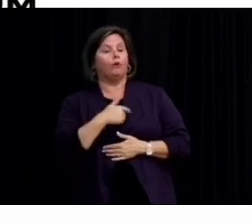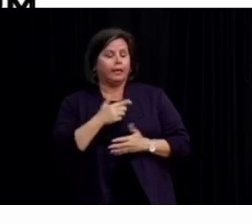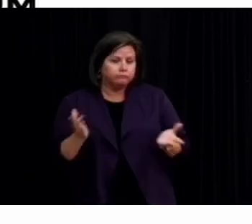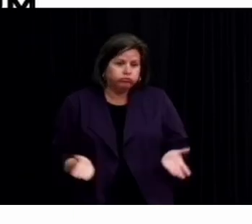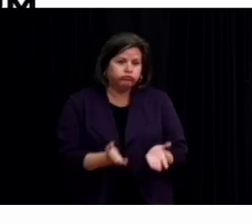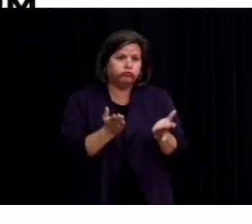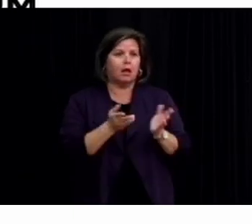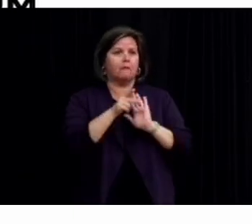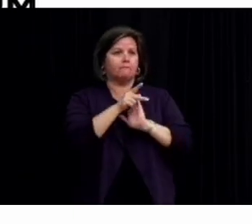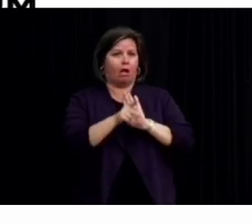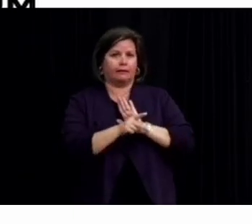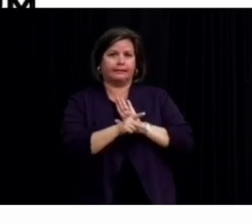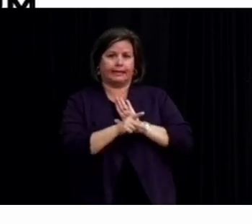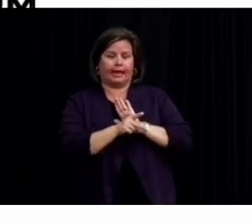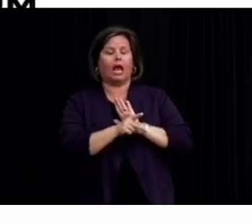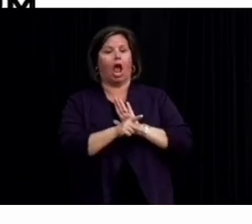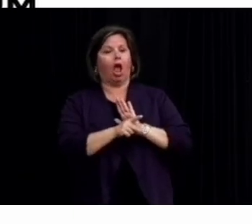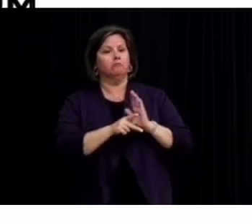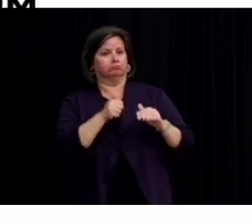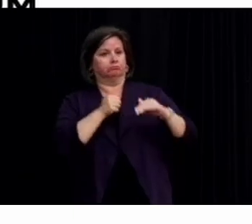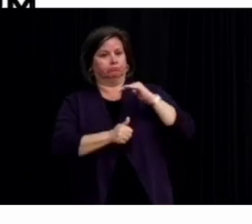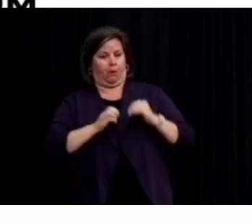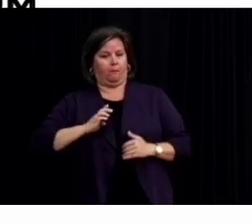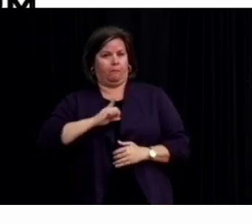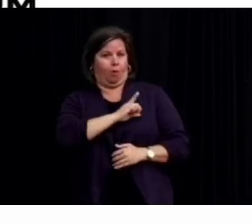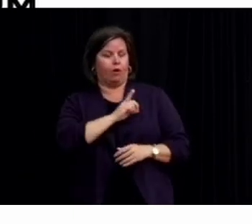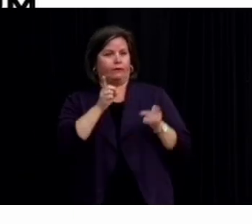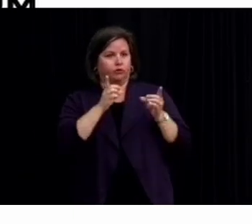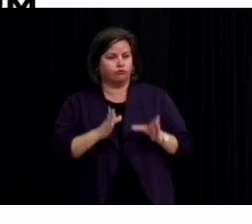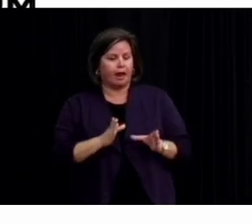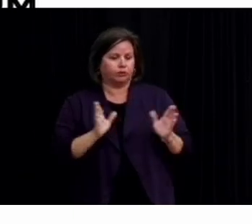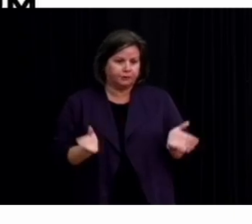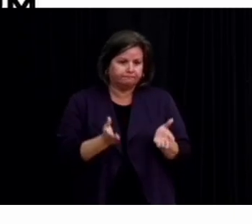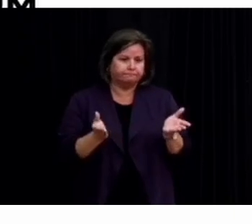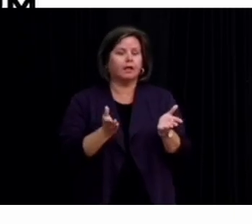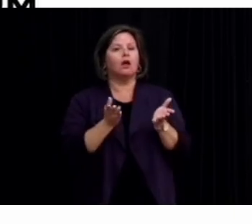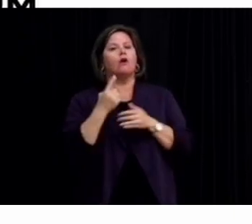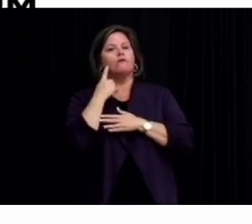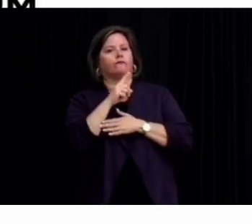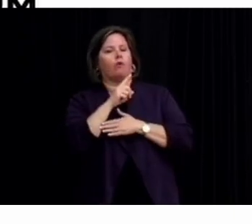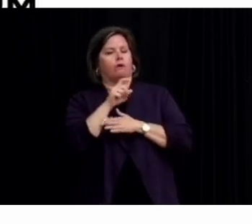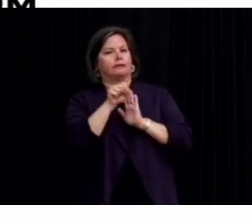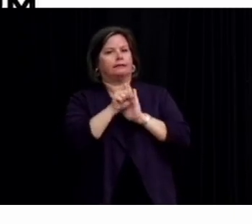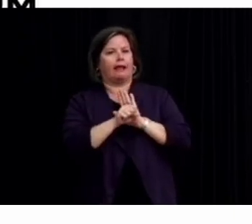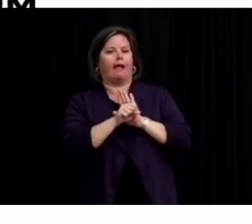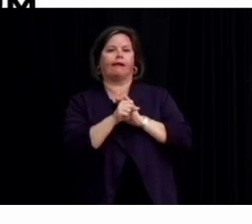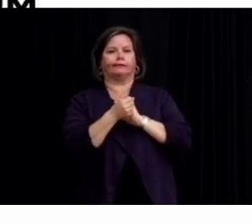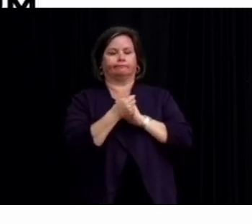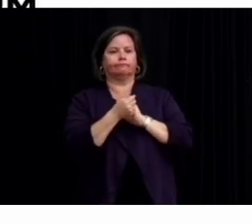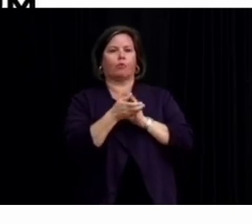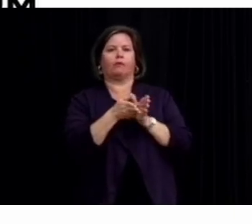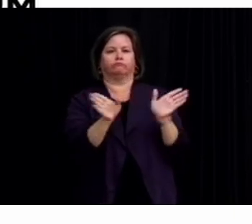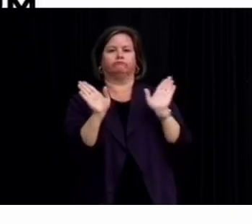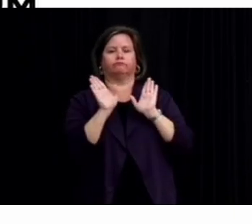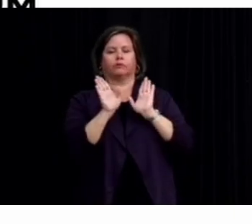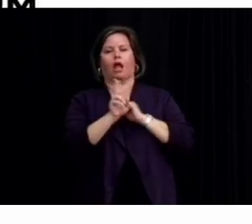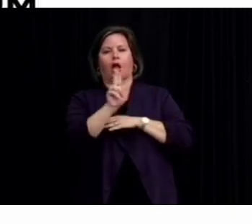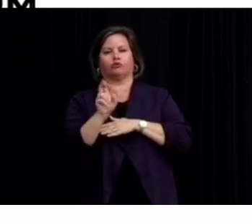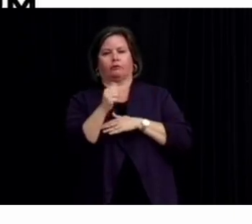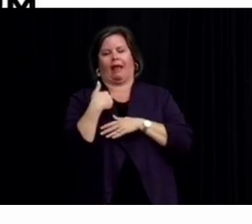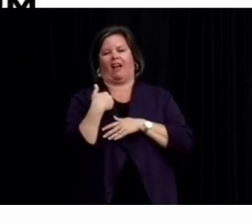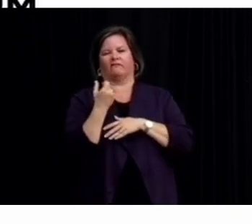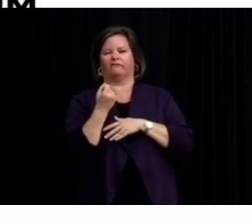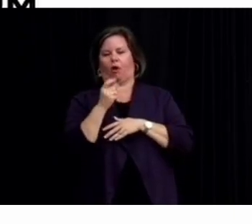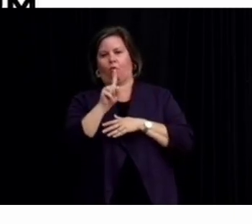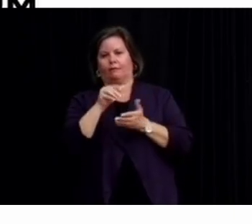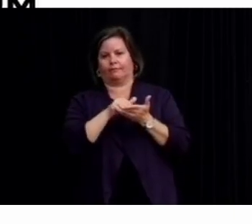was adopted by our board of directors, urging our state and local associations. We have about 1,100 associations around the country, so urging